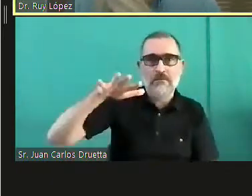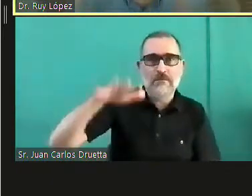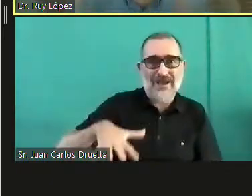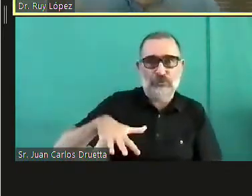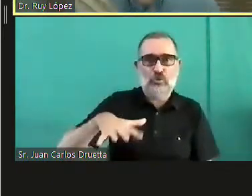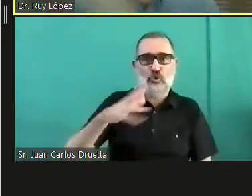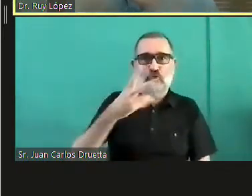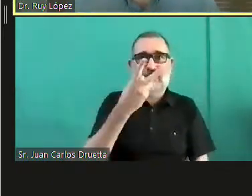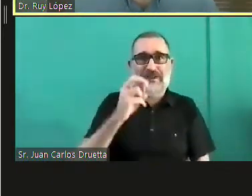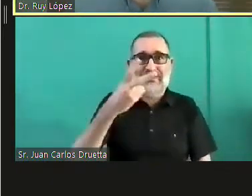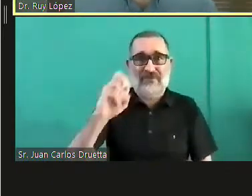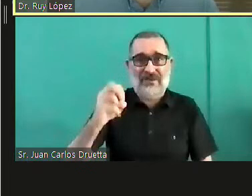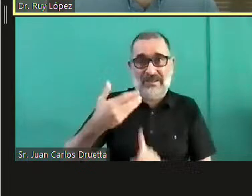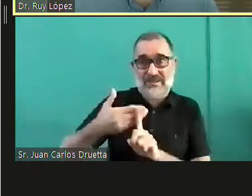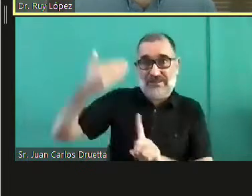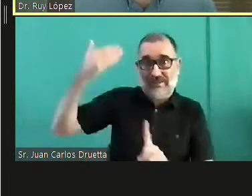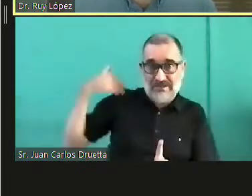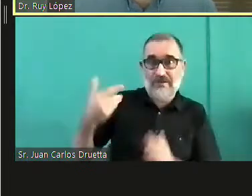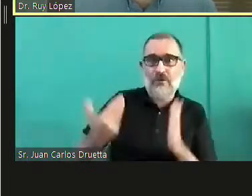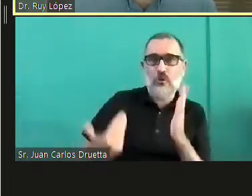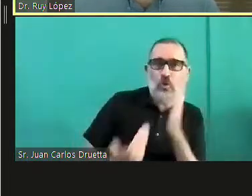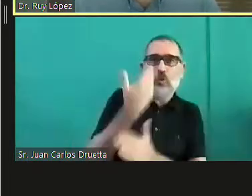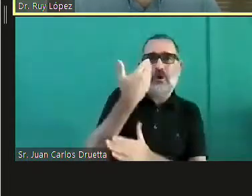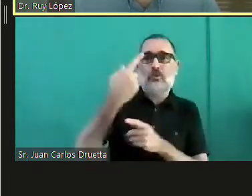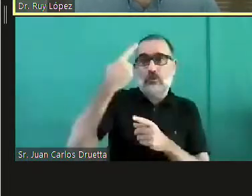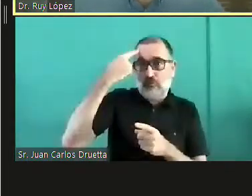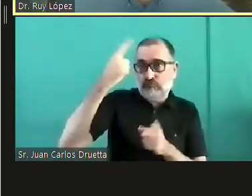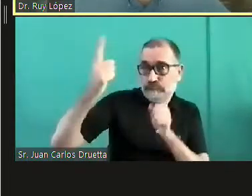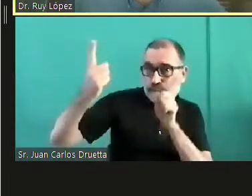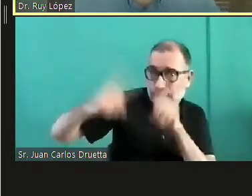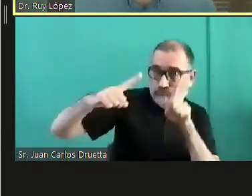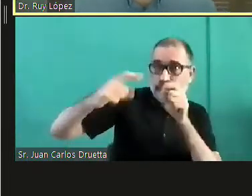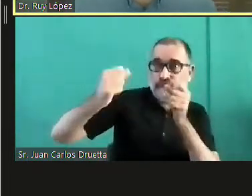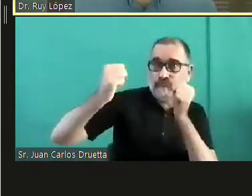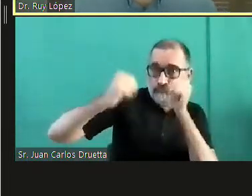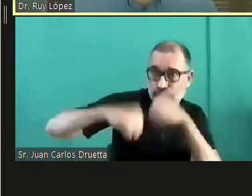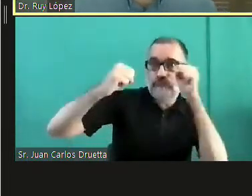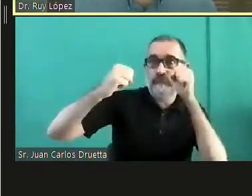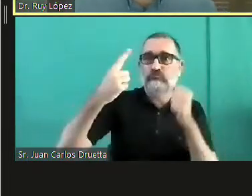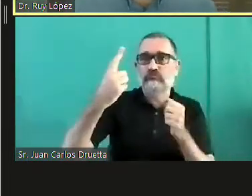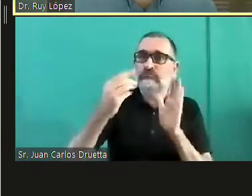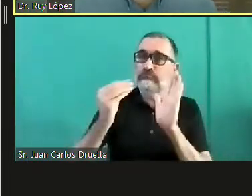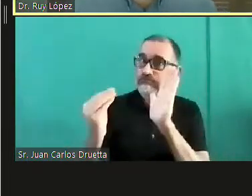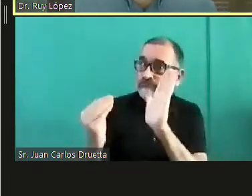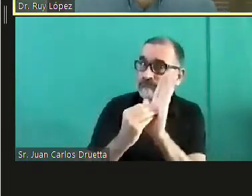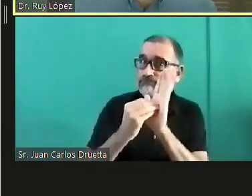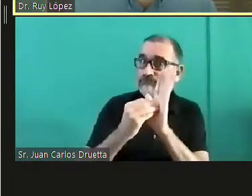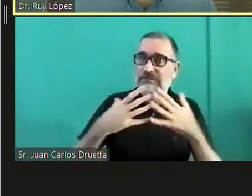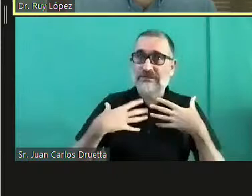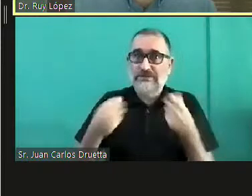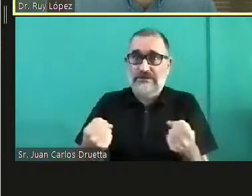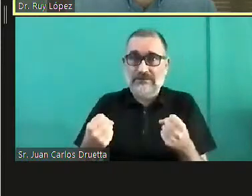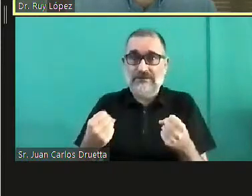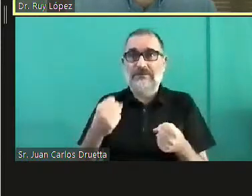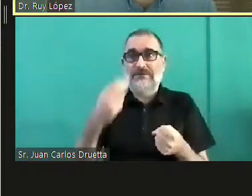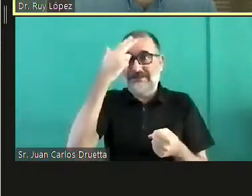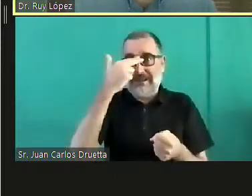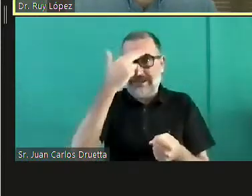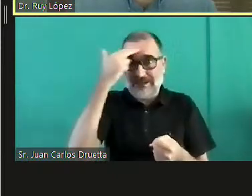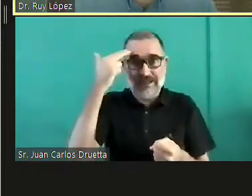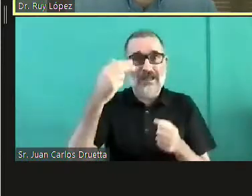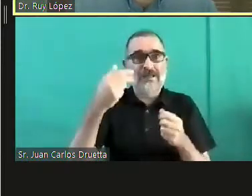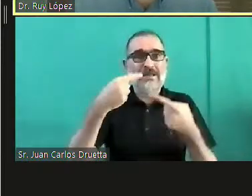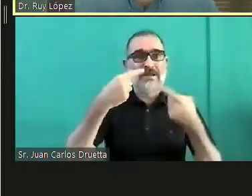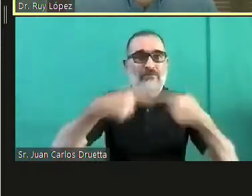vaping devices, e-cigarettes, and trying to find these legal loopholes. We are finding an